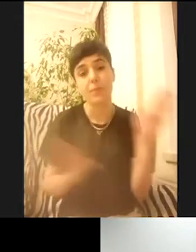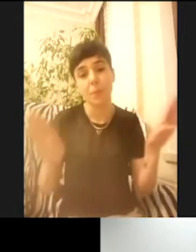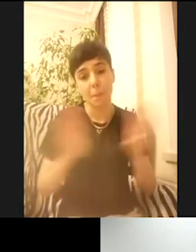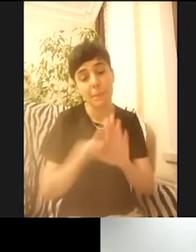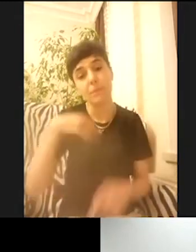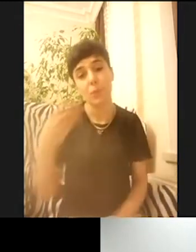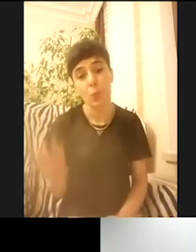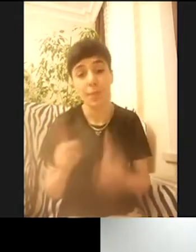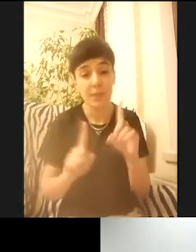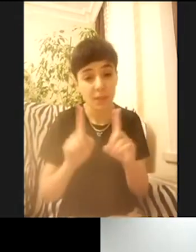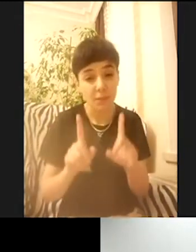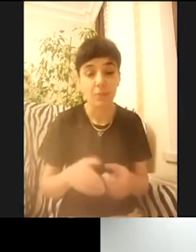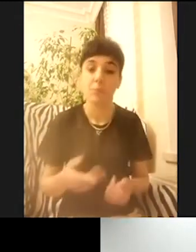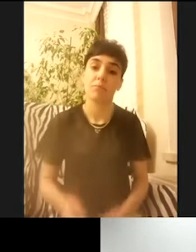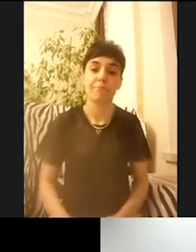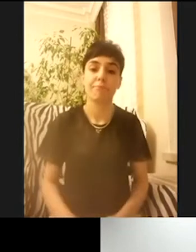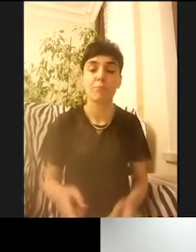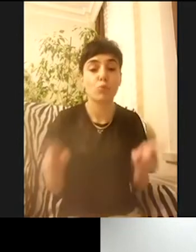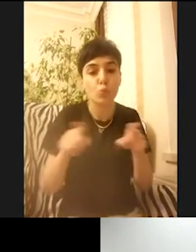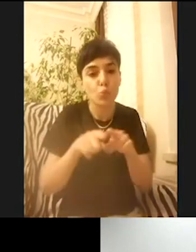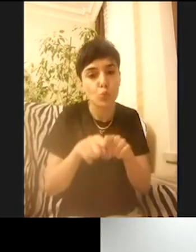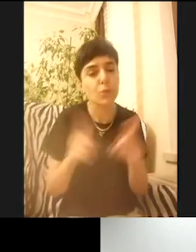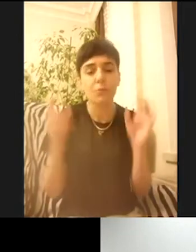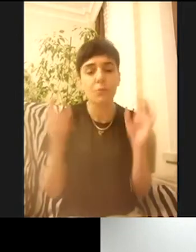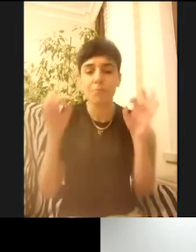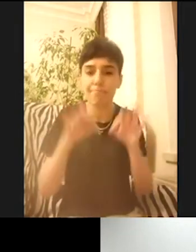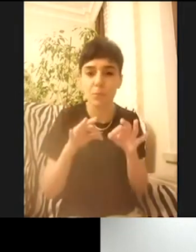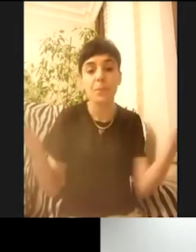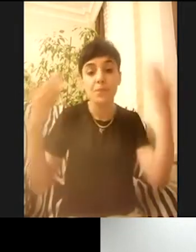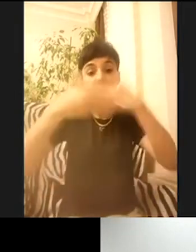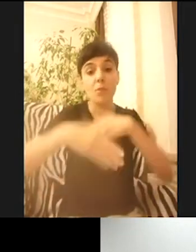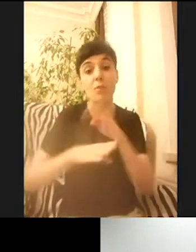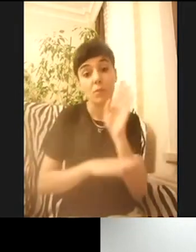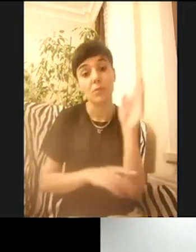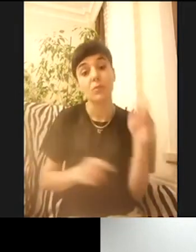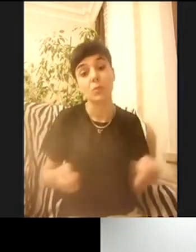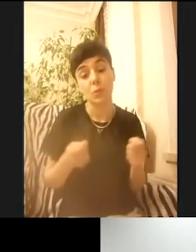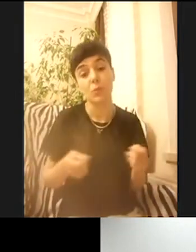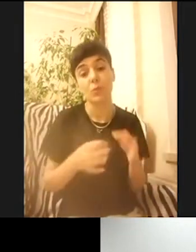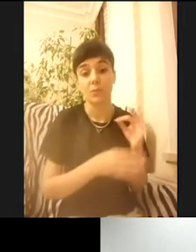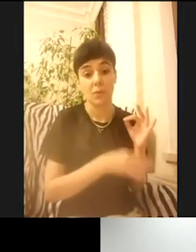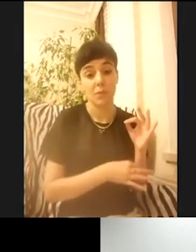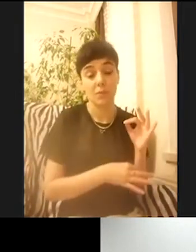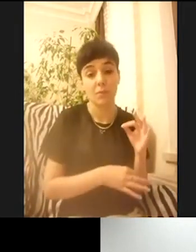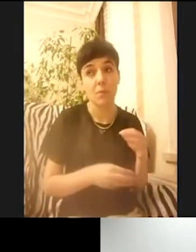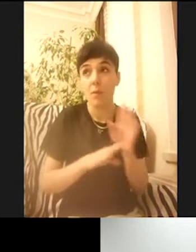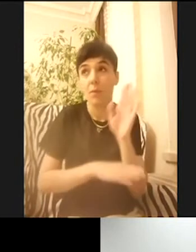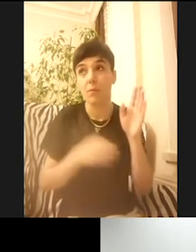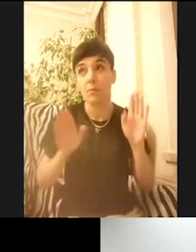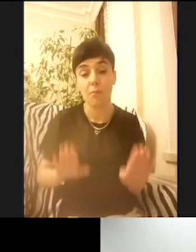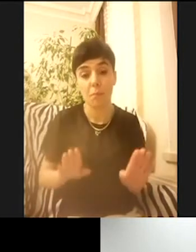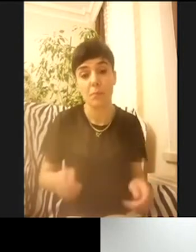way otherwise to stay alive. But then also one of the fruits of